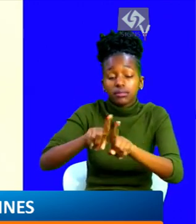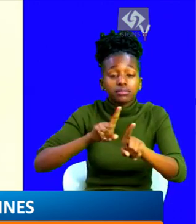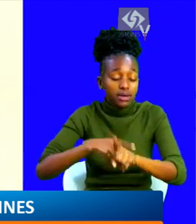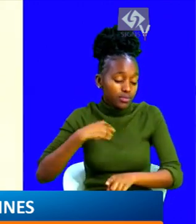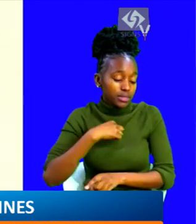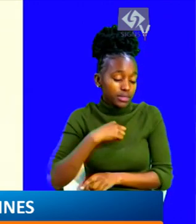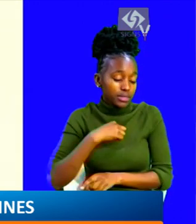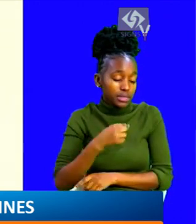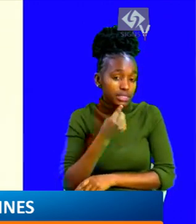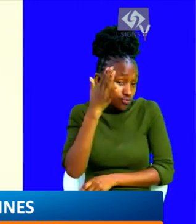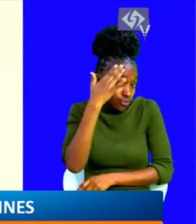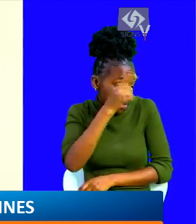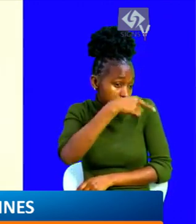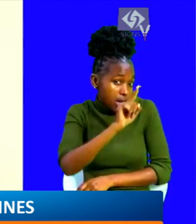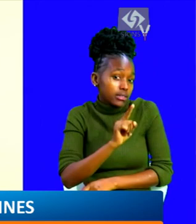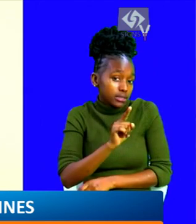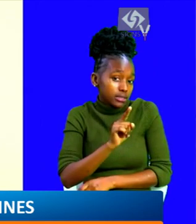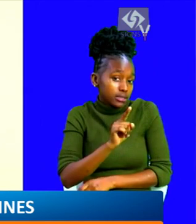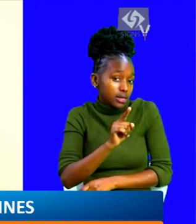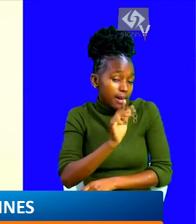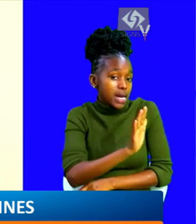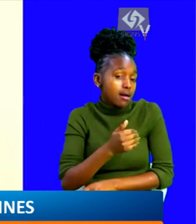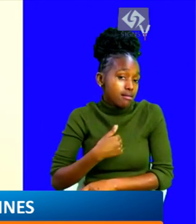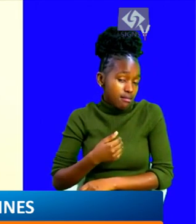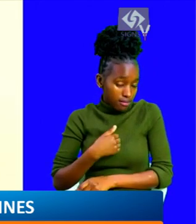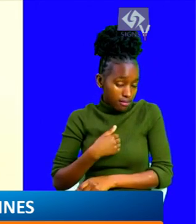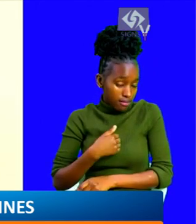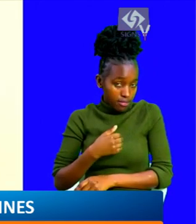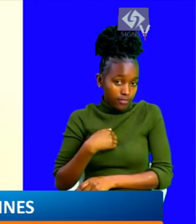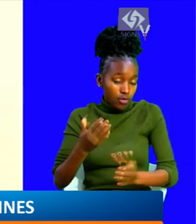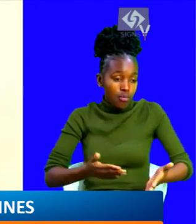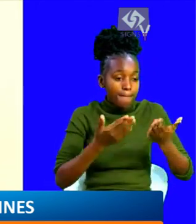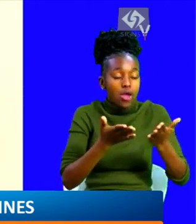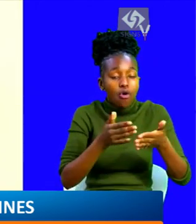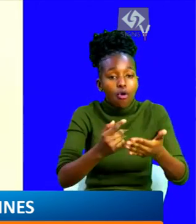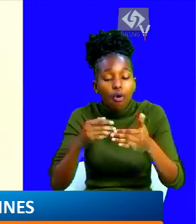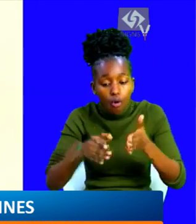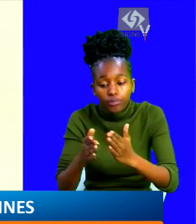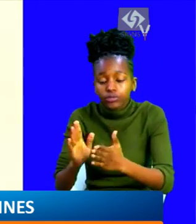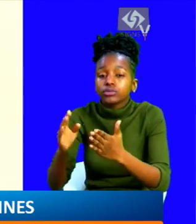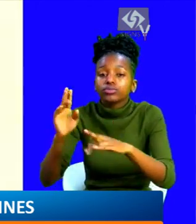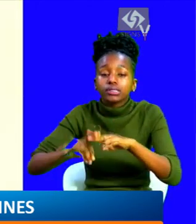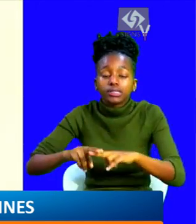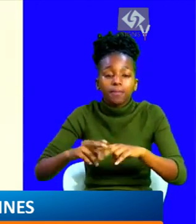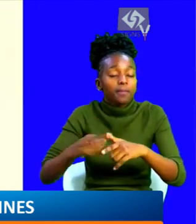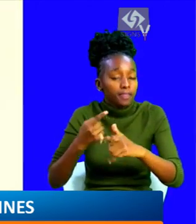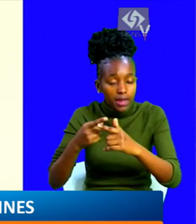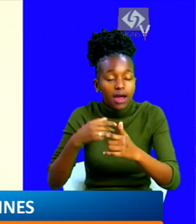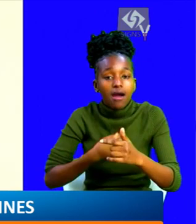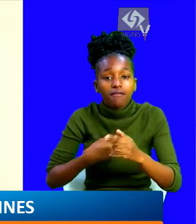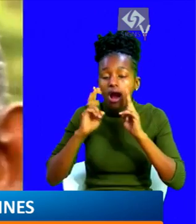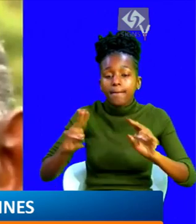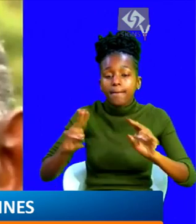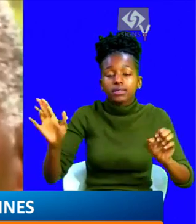proportionality, and professionalism to avert heightening tensions and provoke violence from the protesters. It